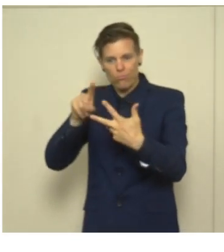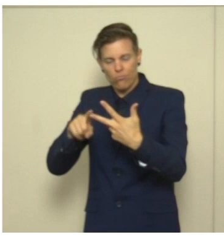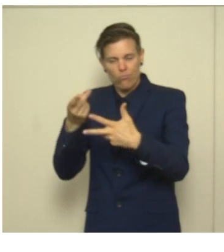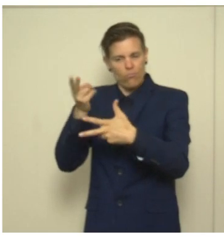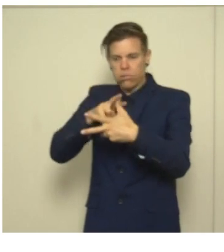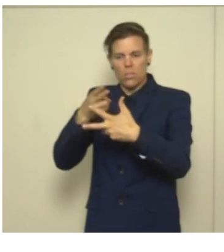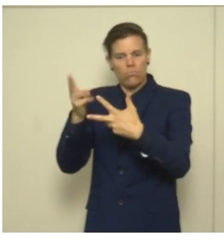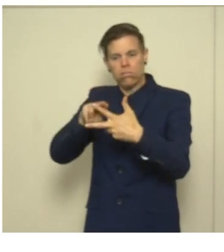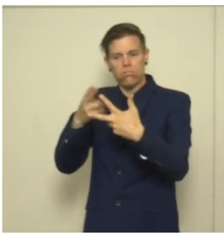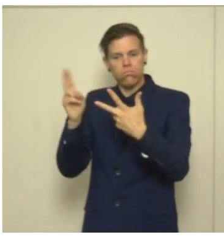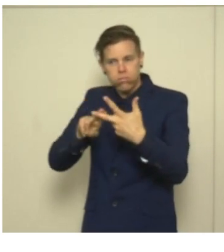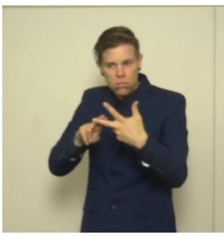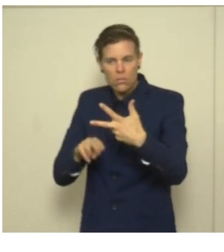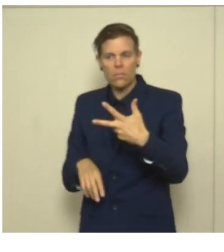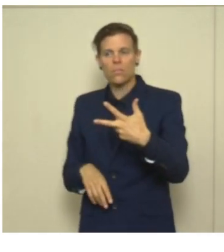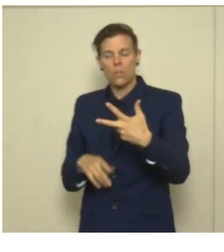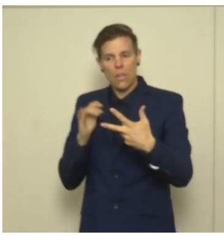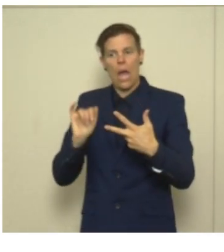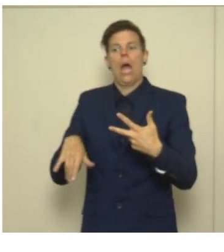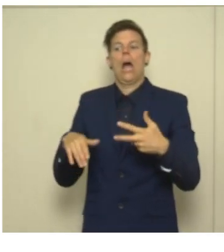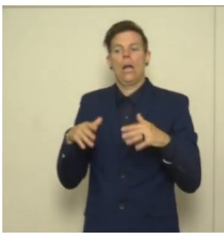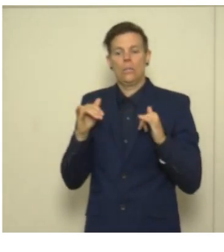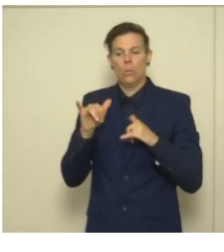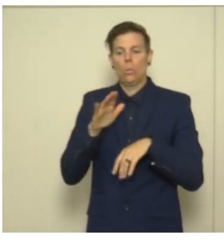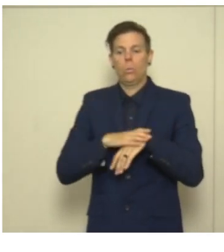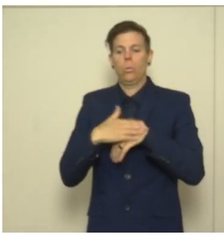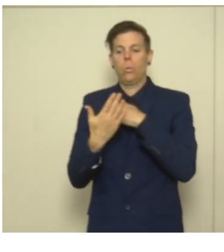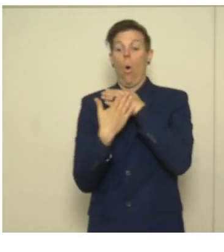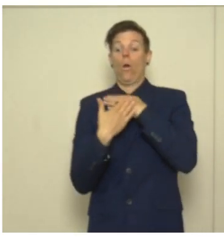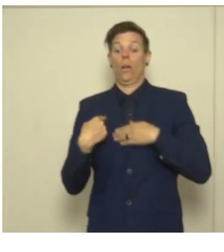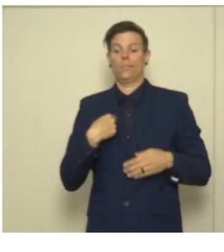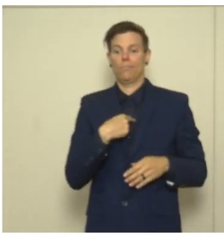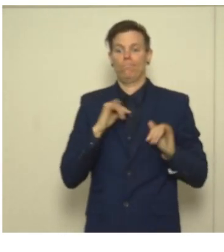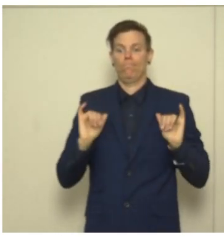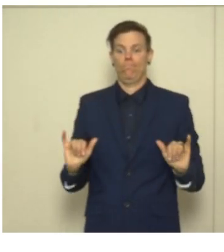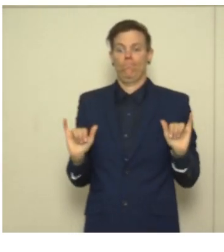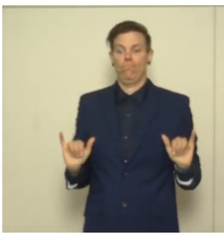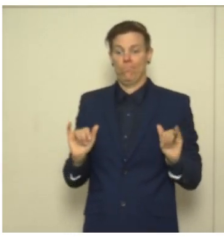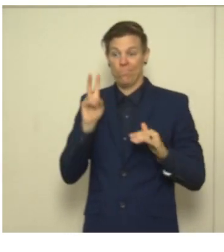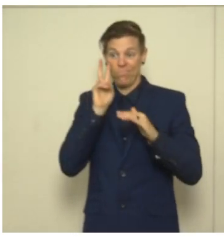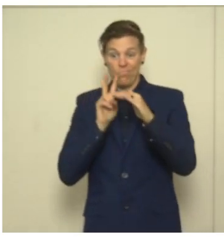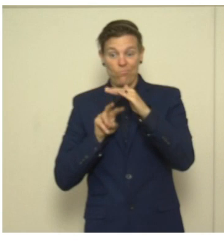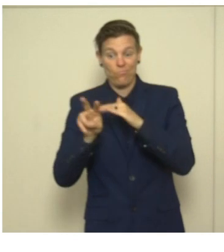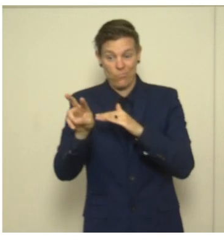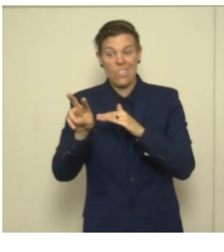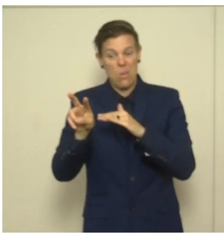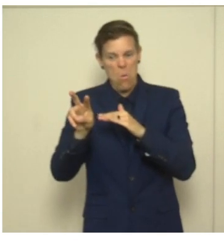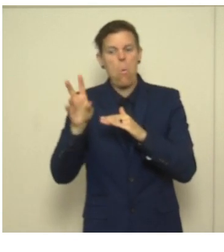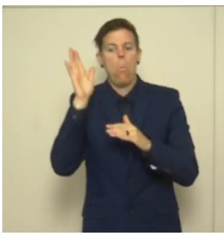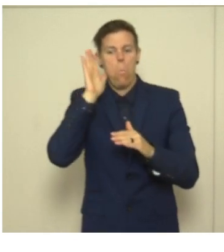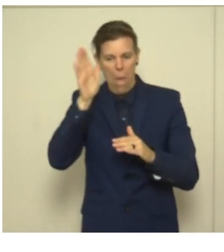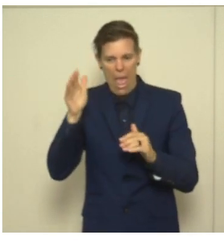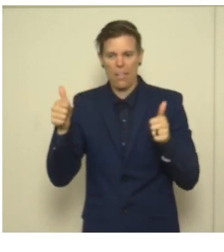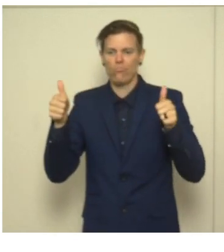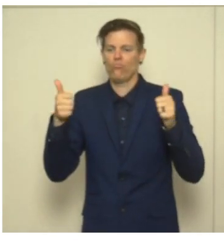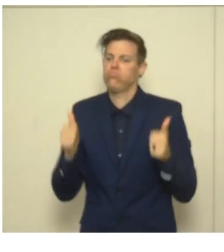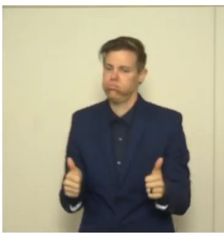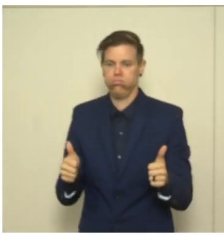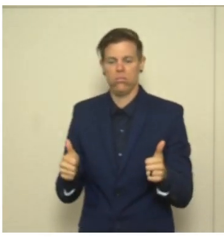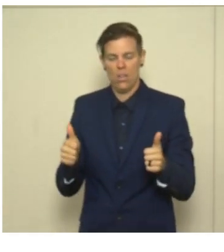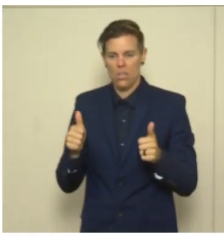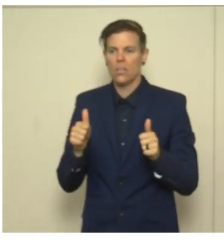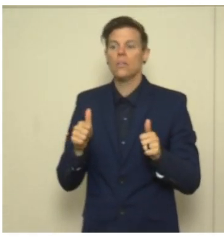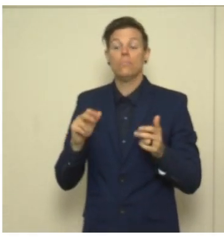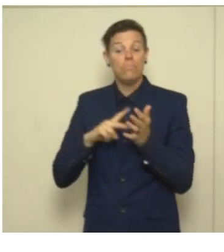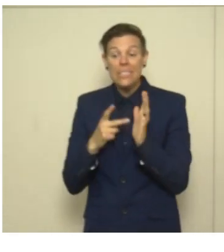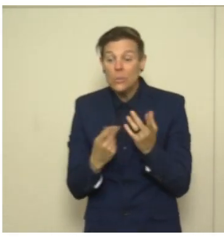say that one more time. These are poor indicators, and we have the power